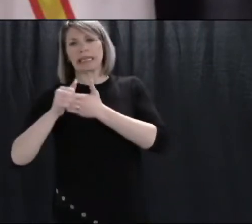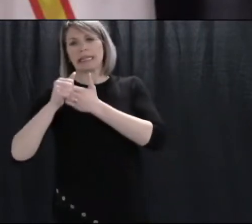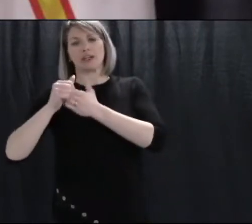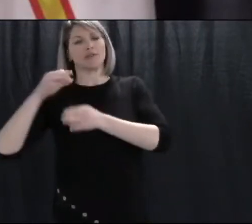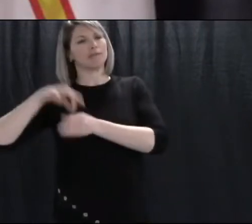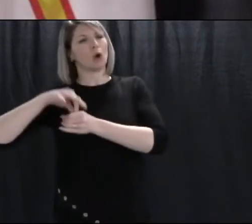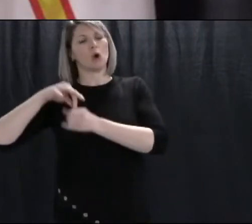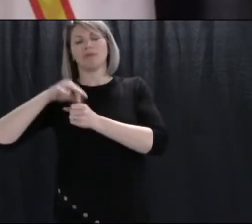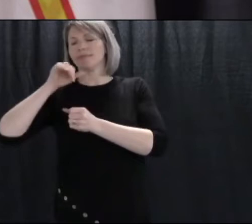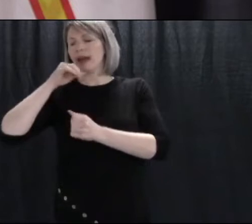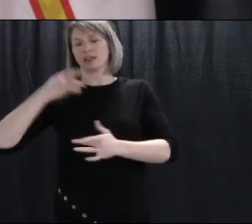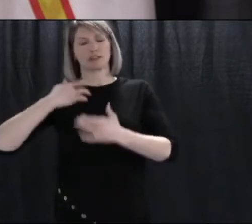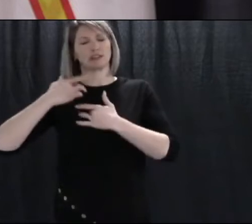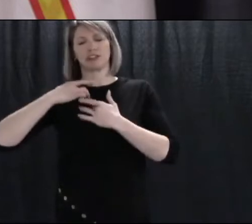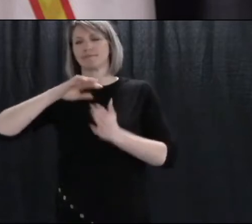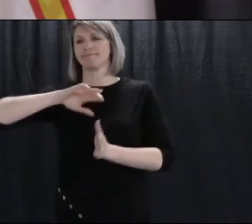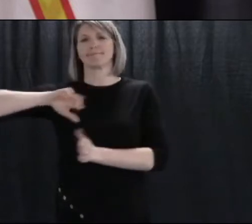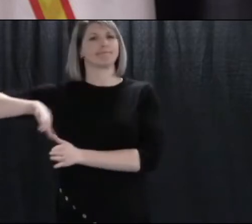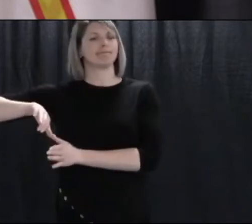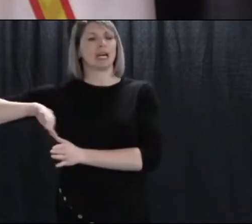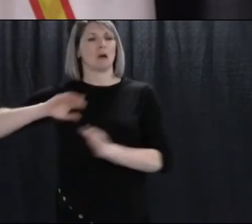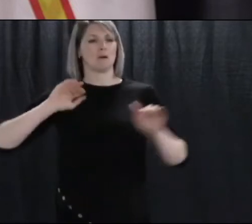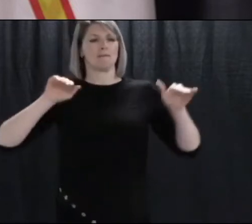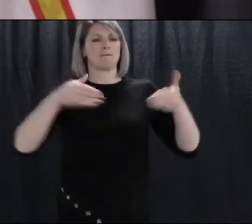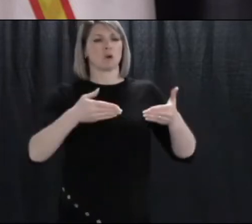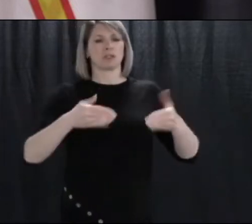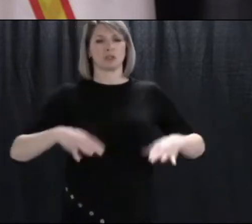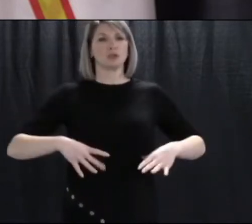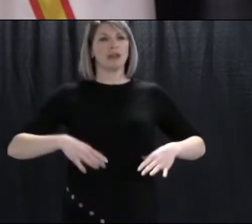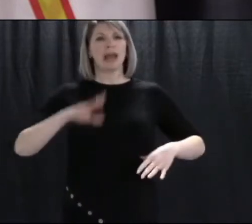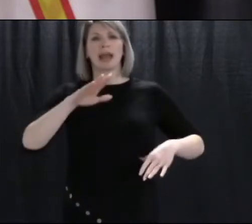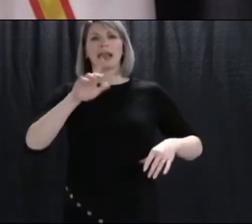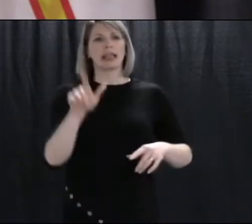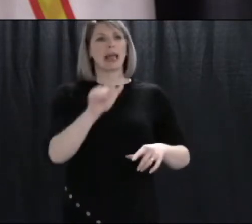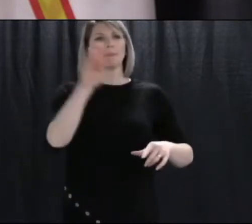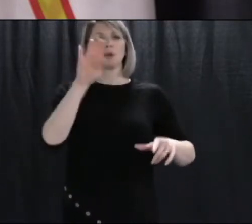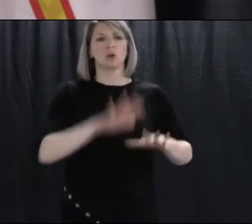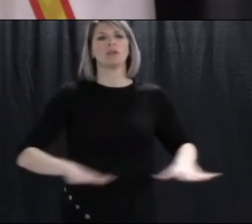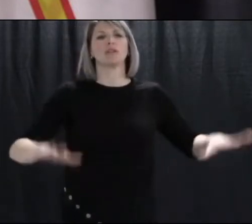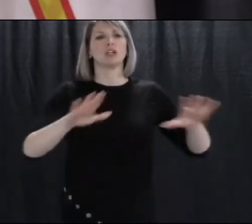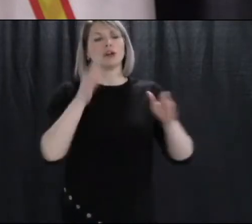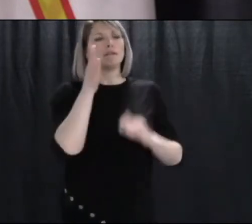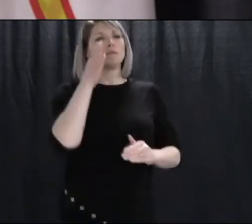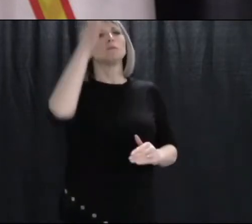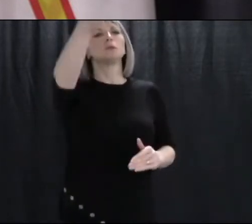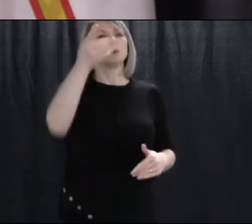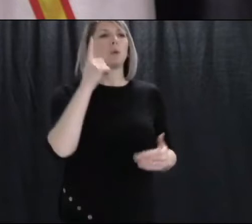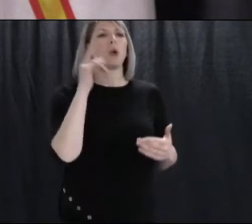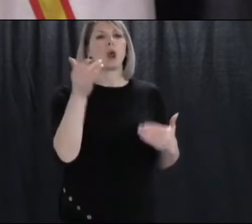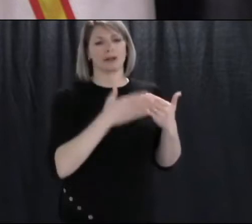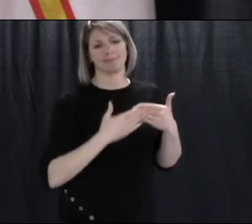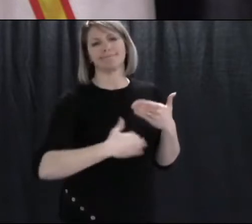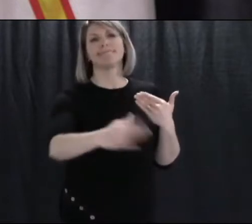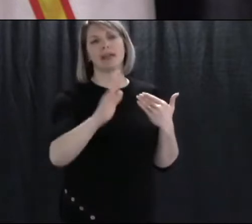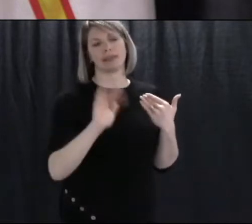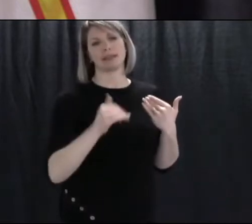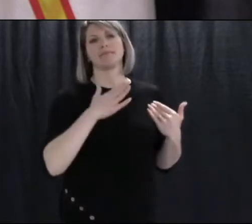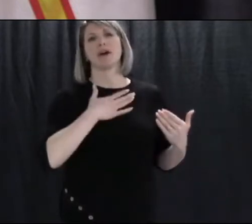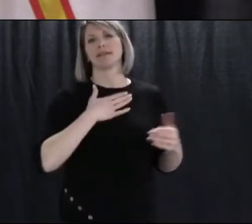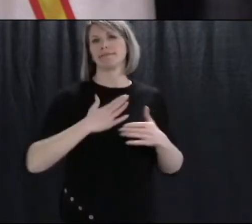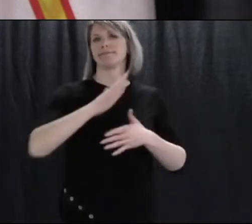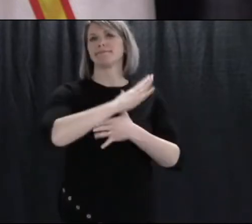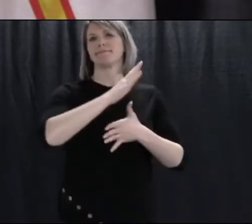concerned about the future of the Liberal Party. This is about the future of our province. And just going back to a comment that's been made by the Minister, when